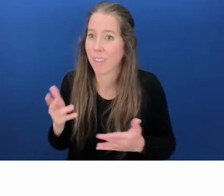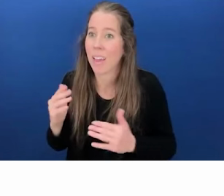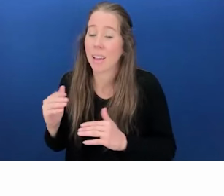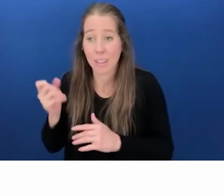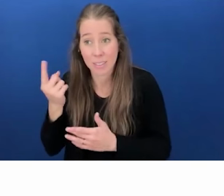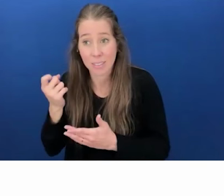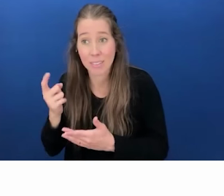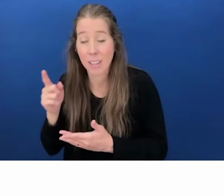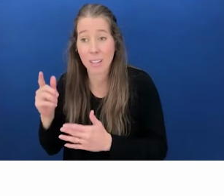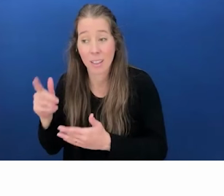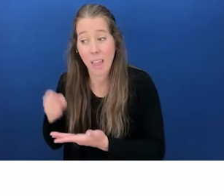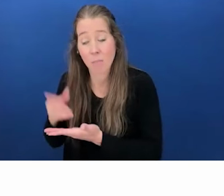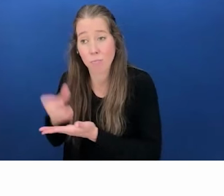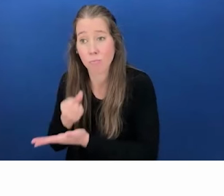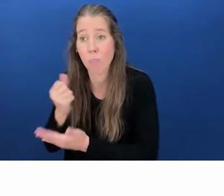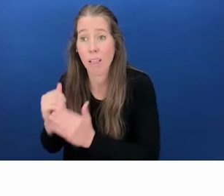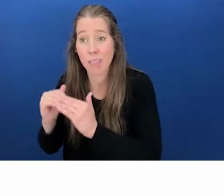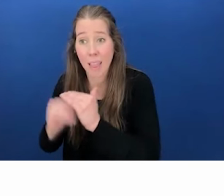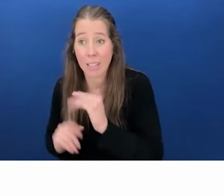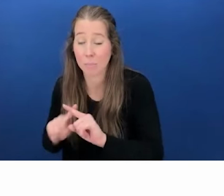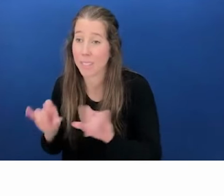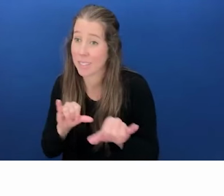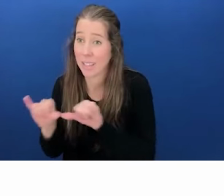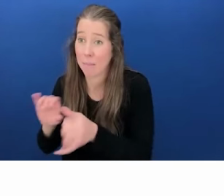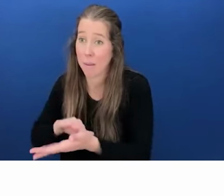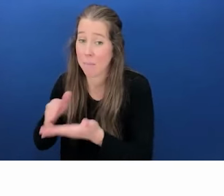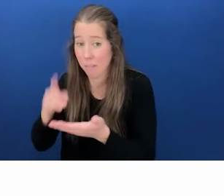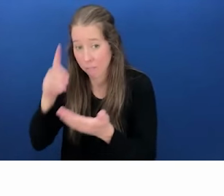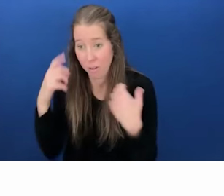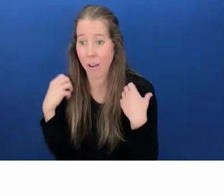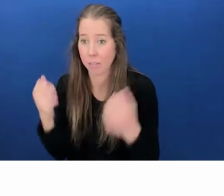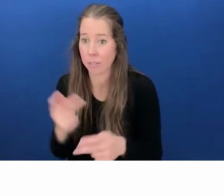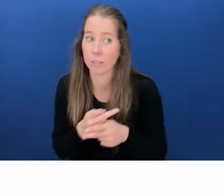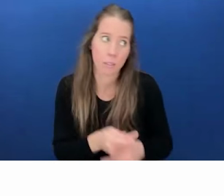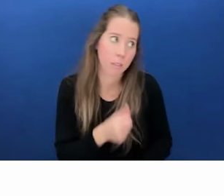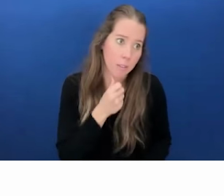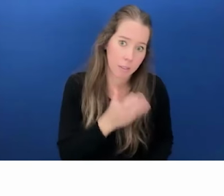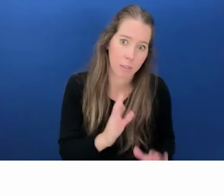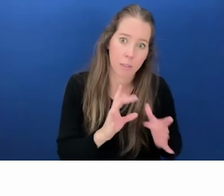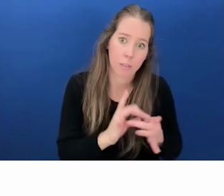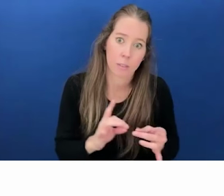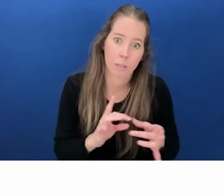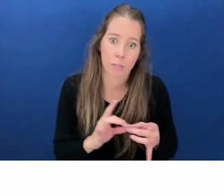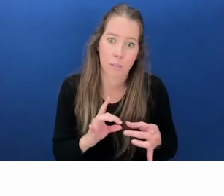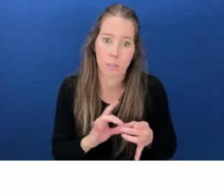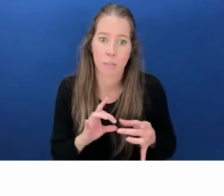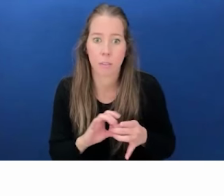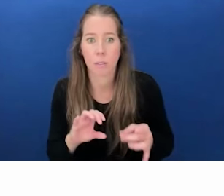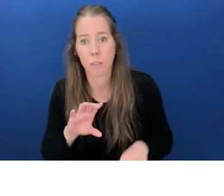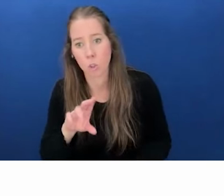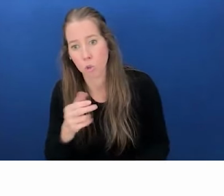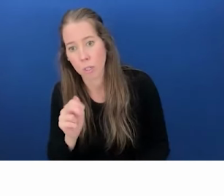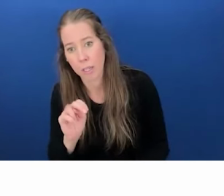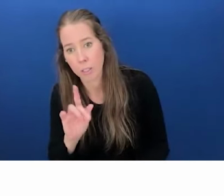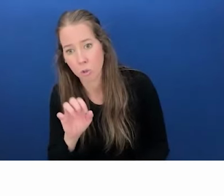pay the exact same amount. Okay. Don't get me started on chancellor, vice chancellors, presidents, vice presidents. Oh,